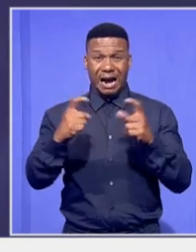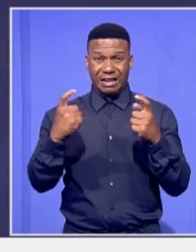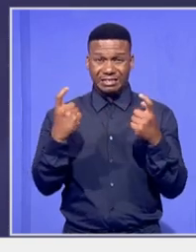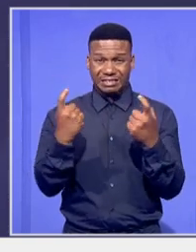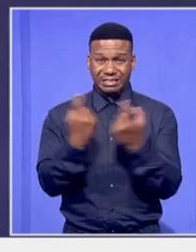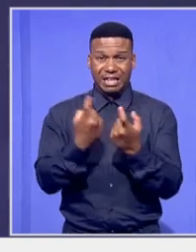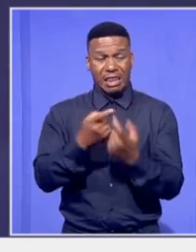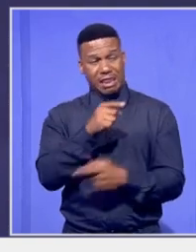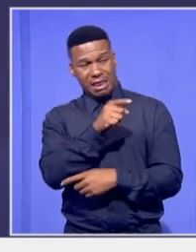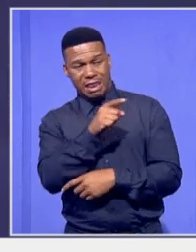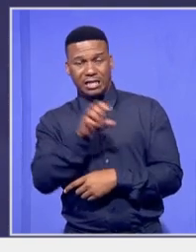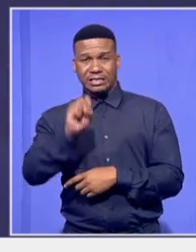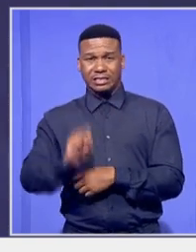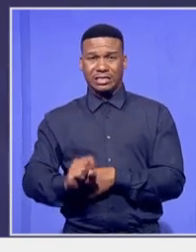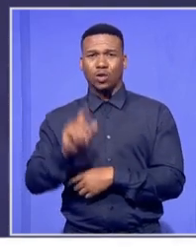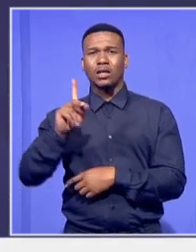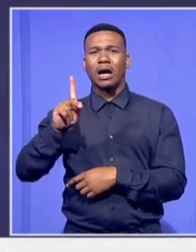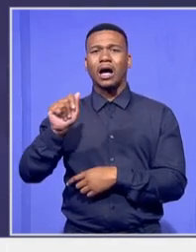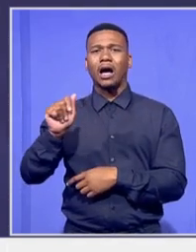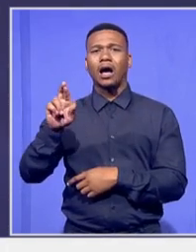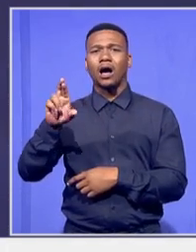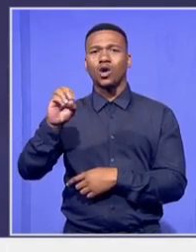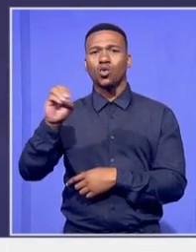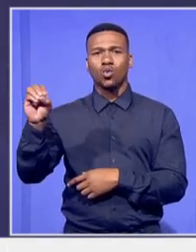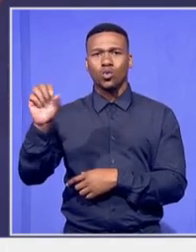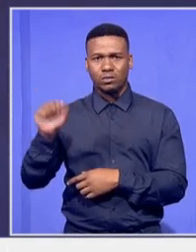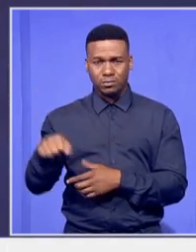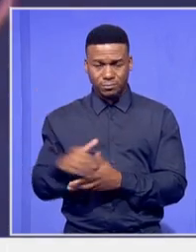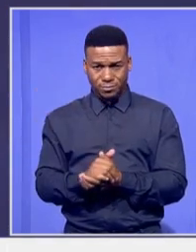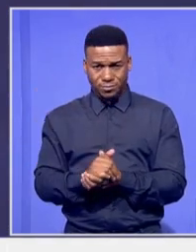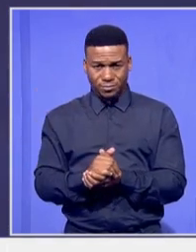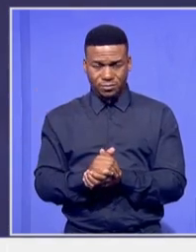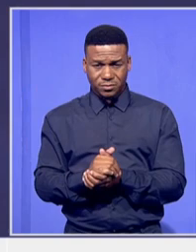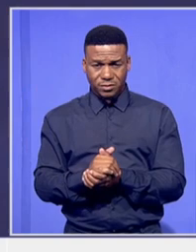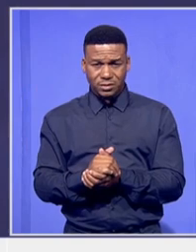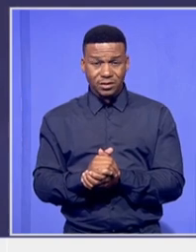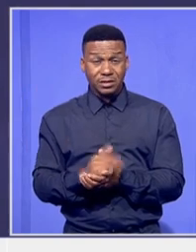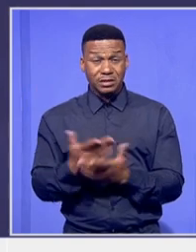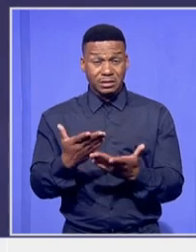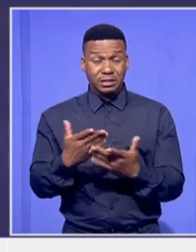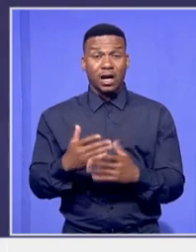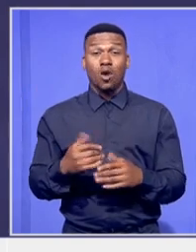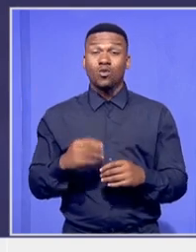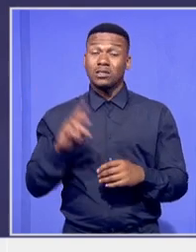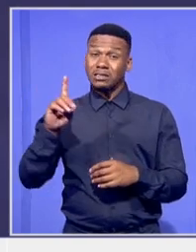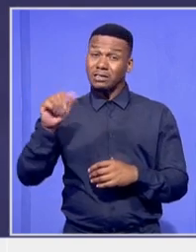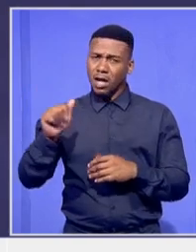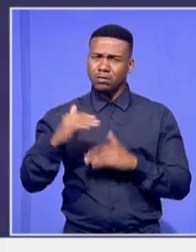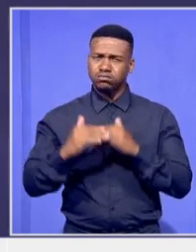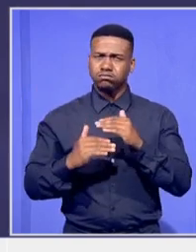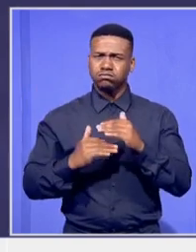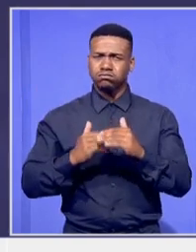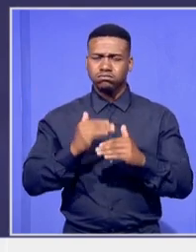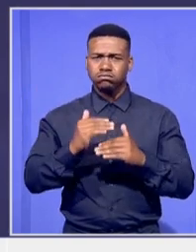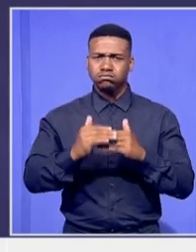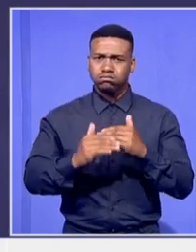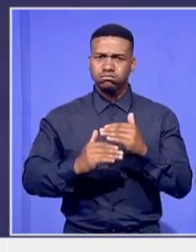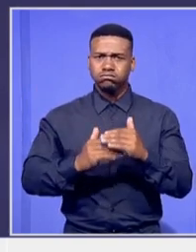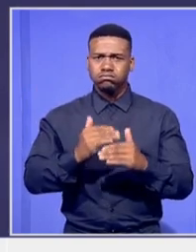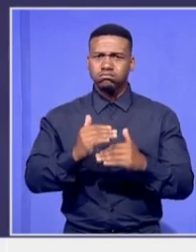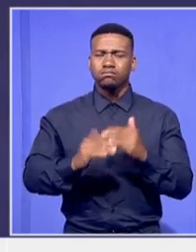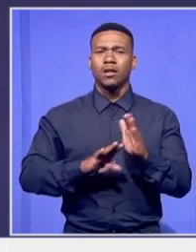And like Karibek, the DA's momentum across the country grows. By-elections in Matikama,